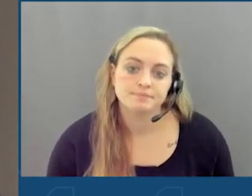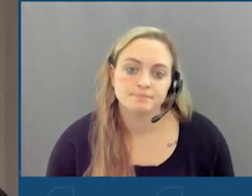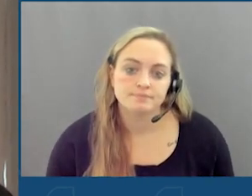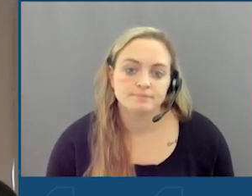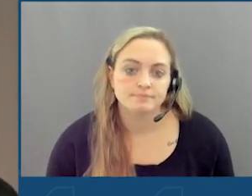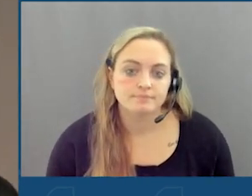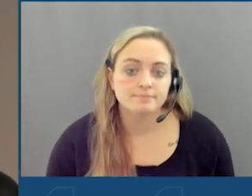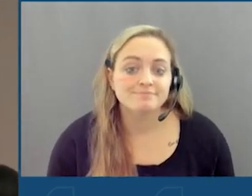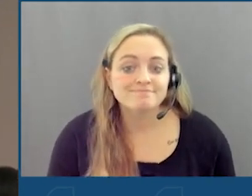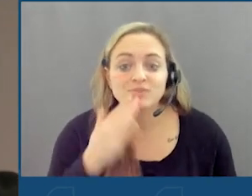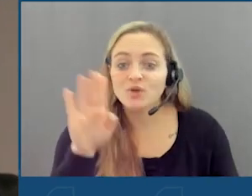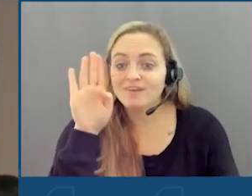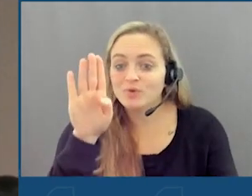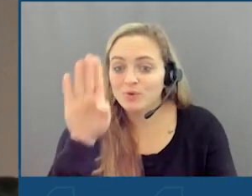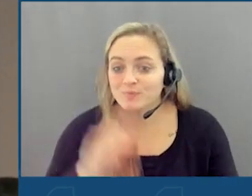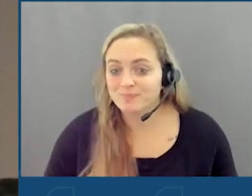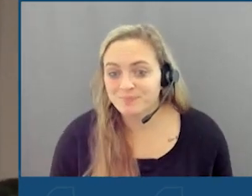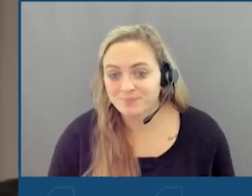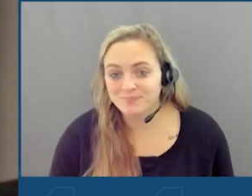Good afternoon.